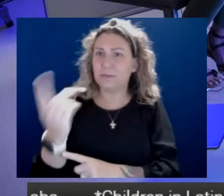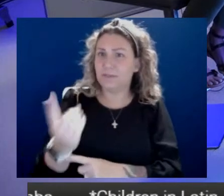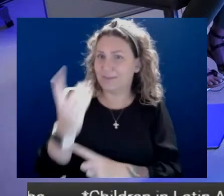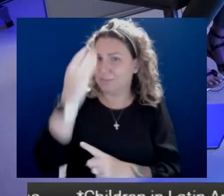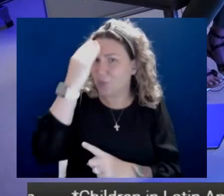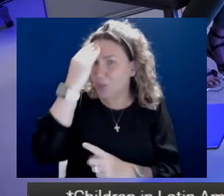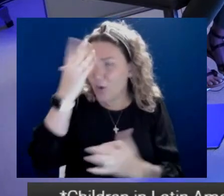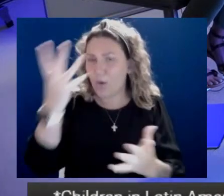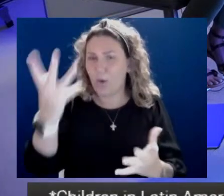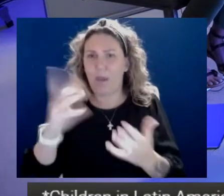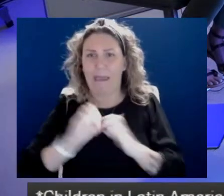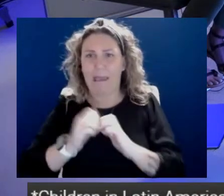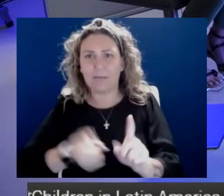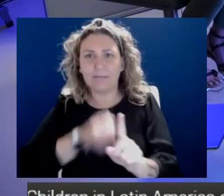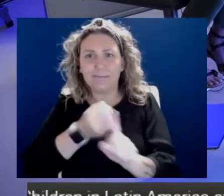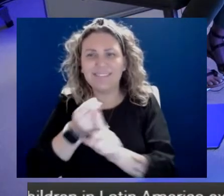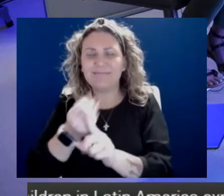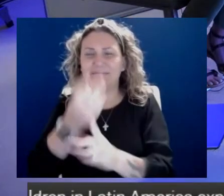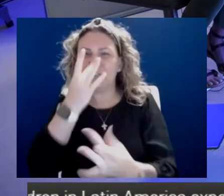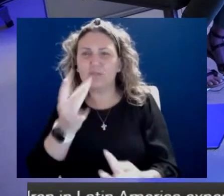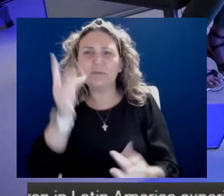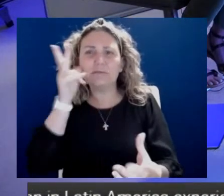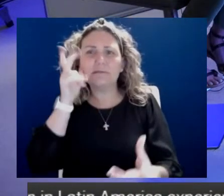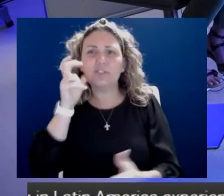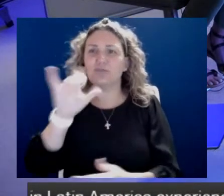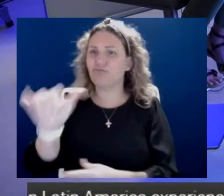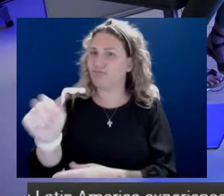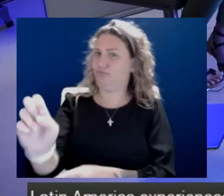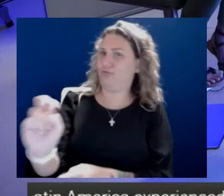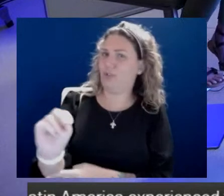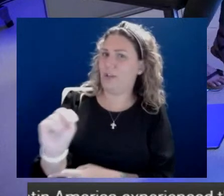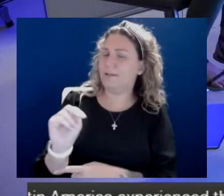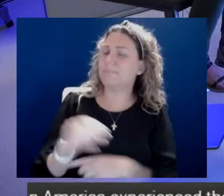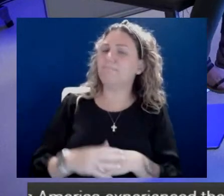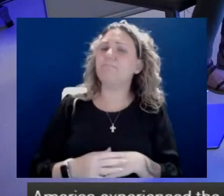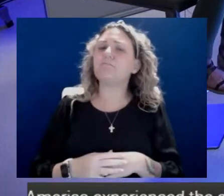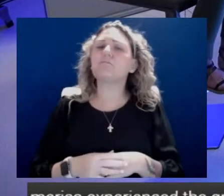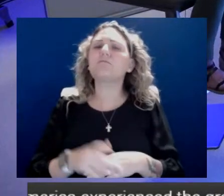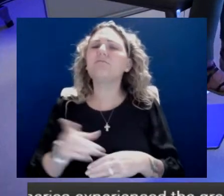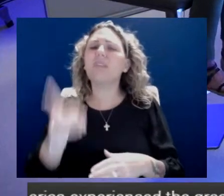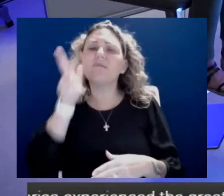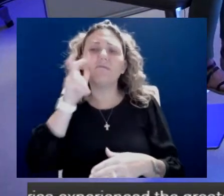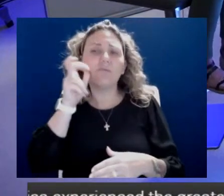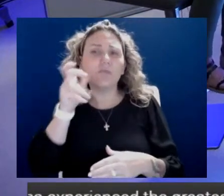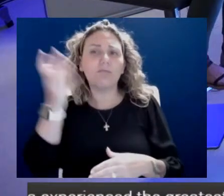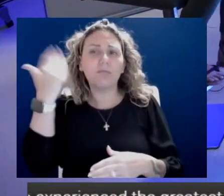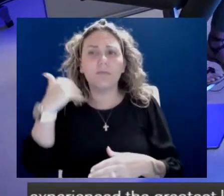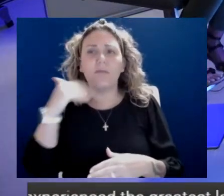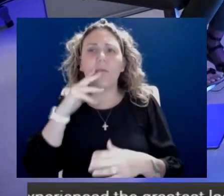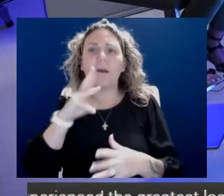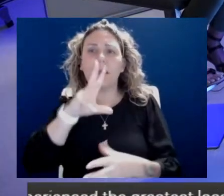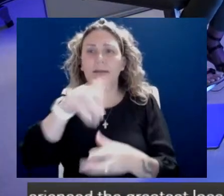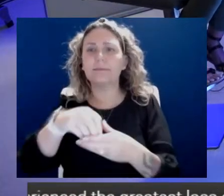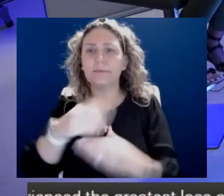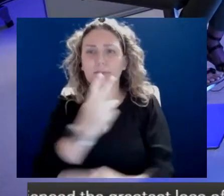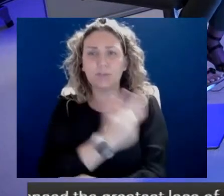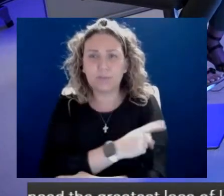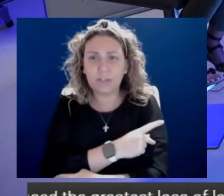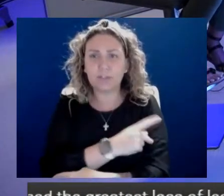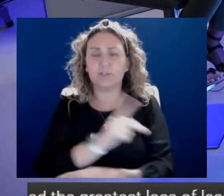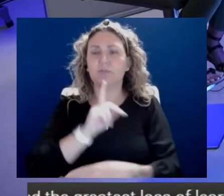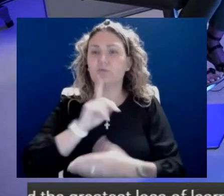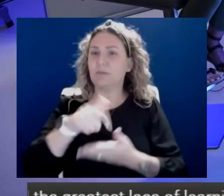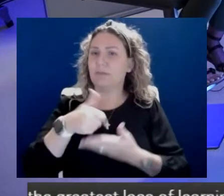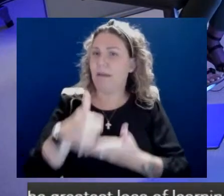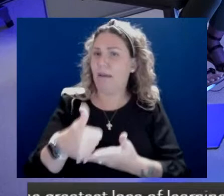have to say today. So Jason, I have heard you say before, engaged patients, they really can help in better managing